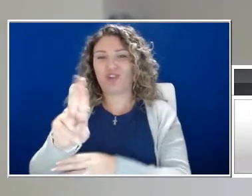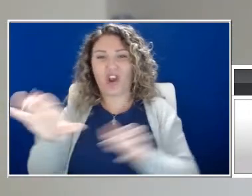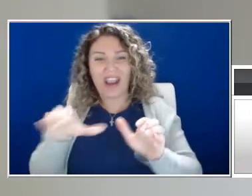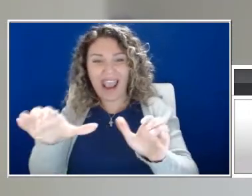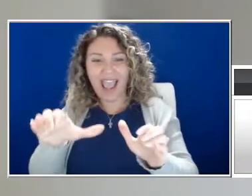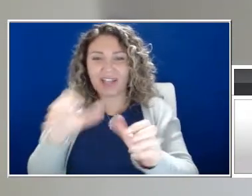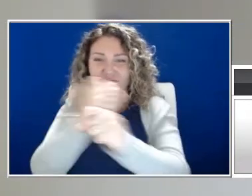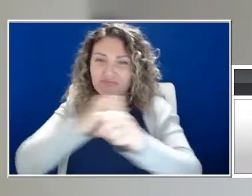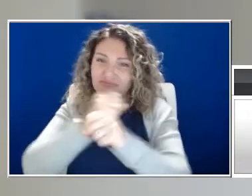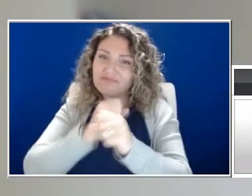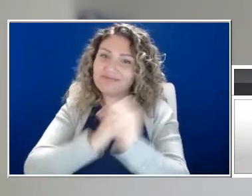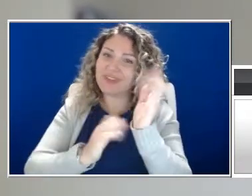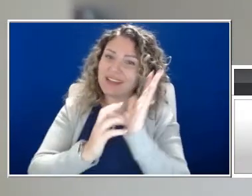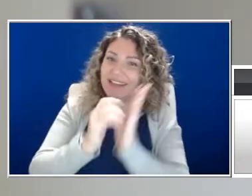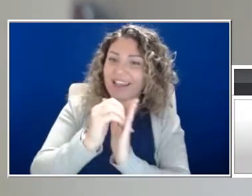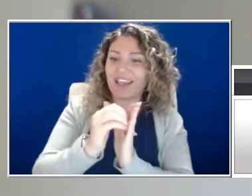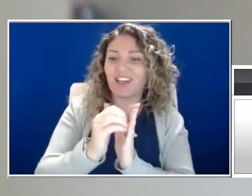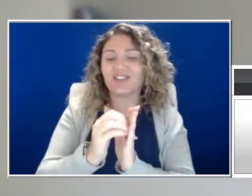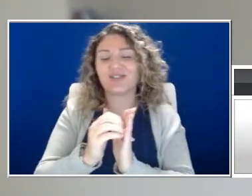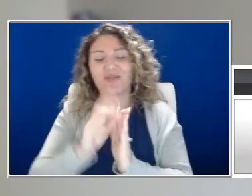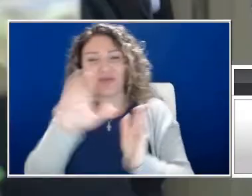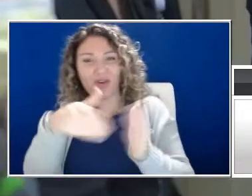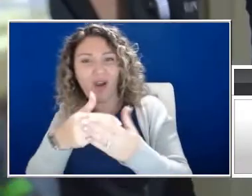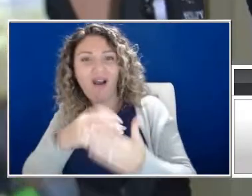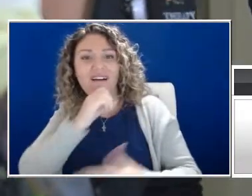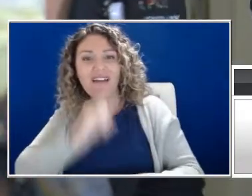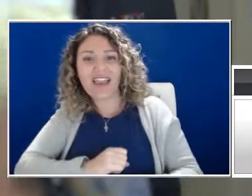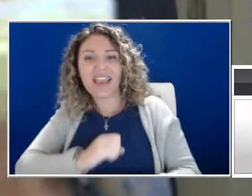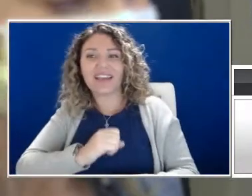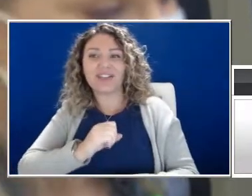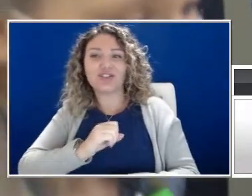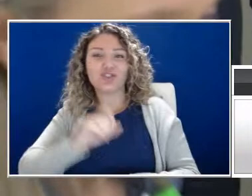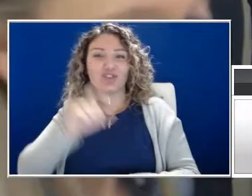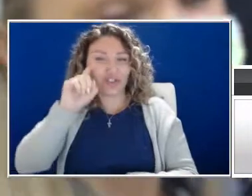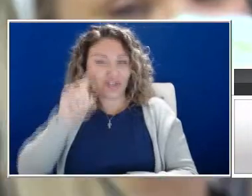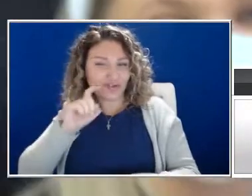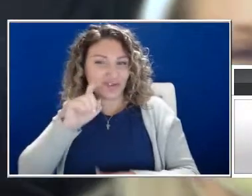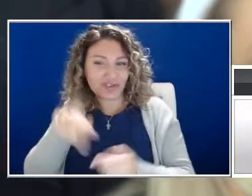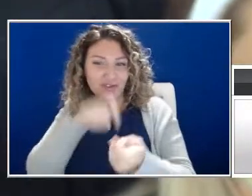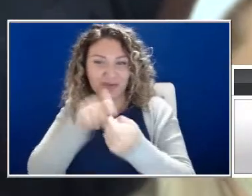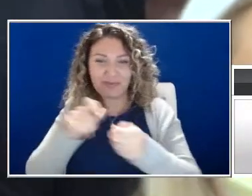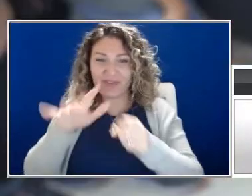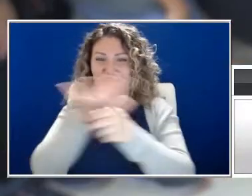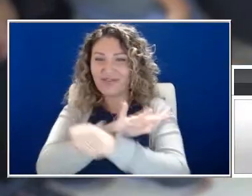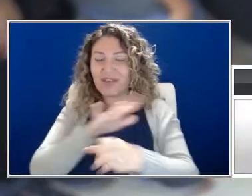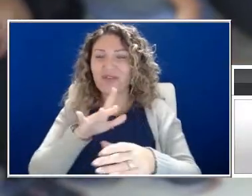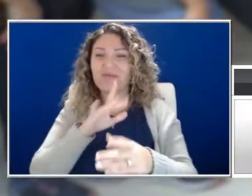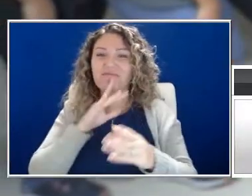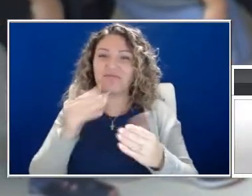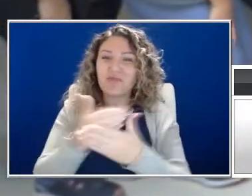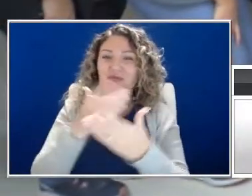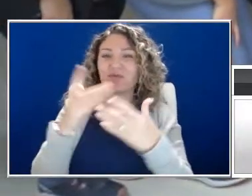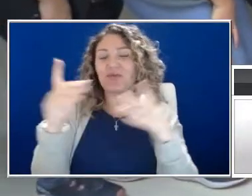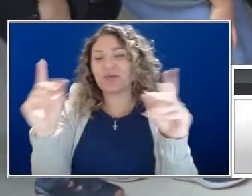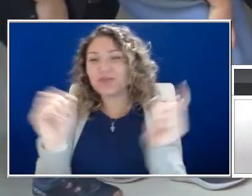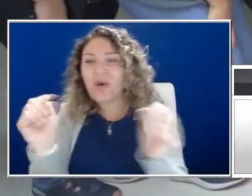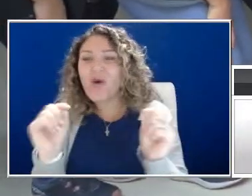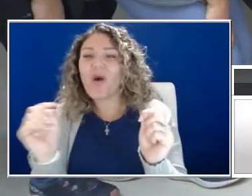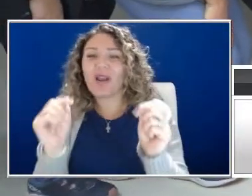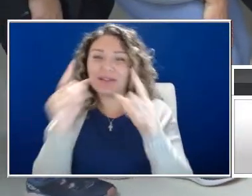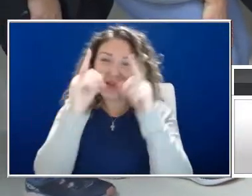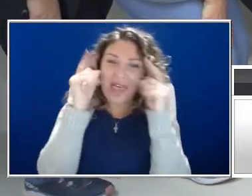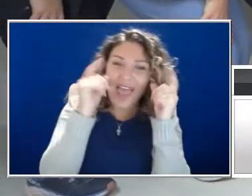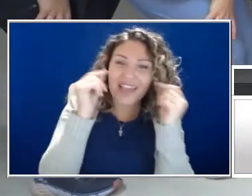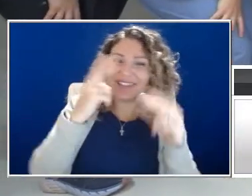the jars is age and gender specific and filled with new toys and glasses and towels and just fun stuff to help these